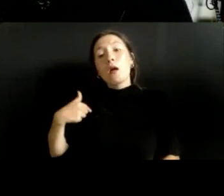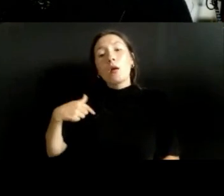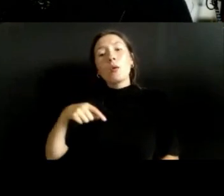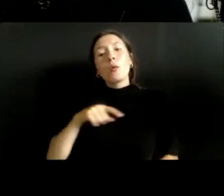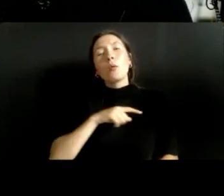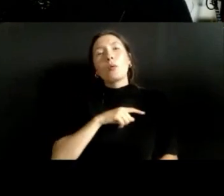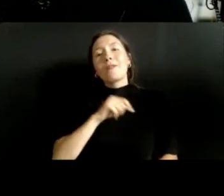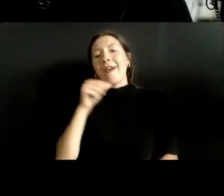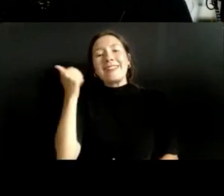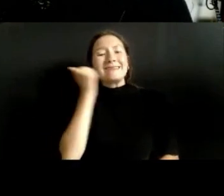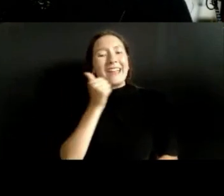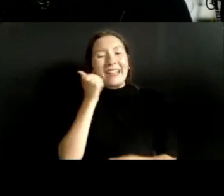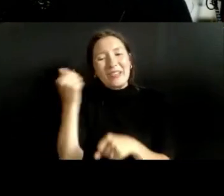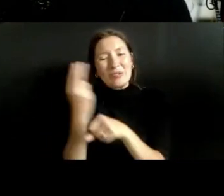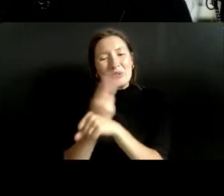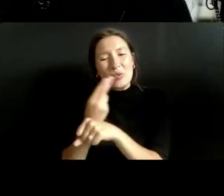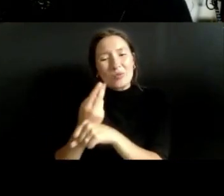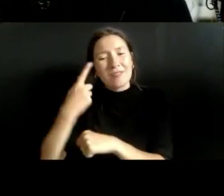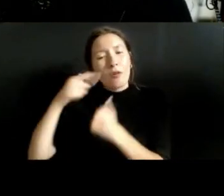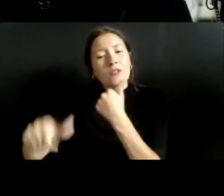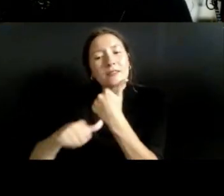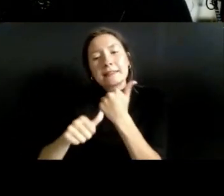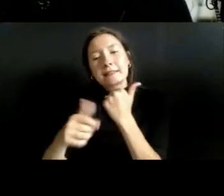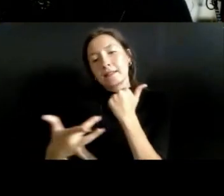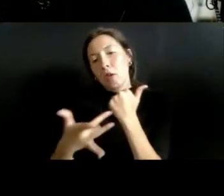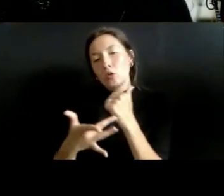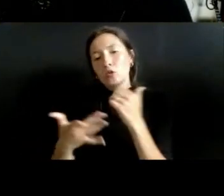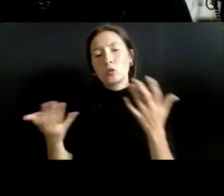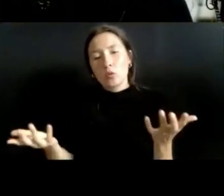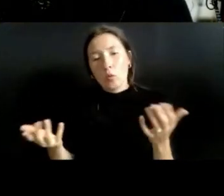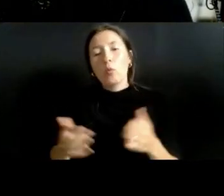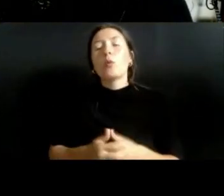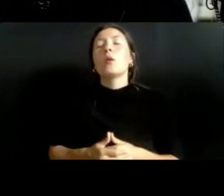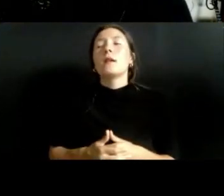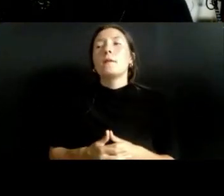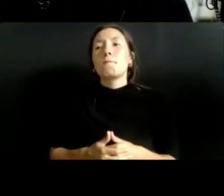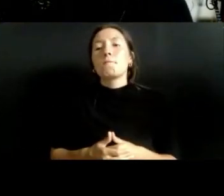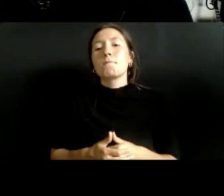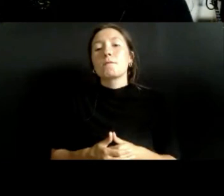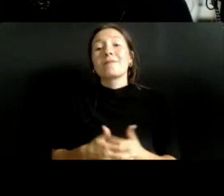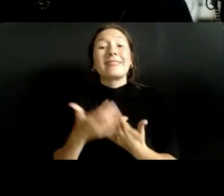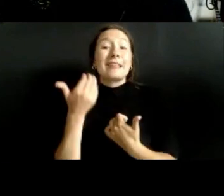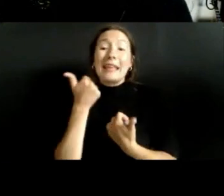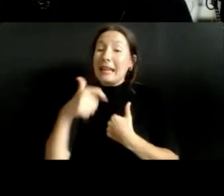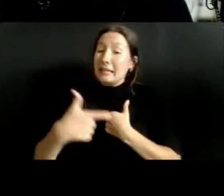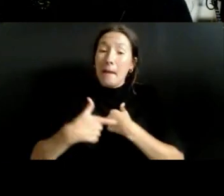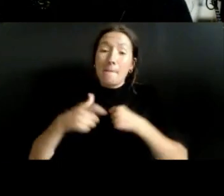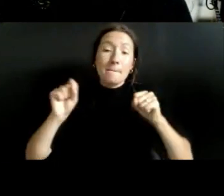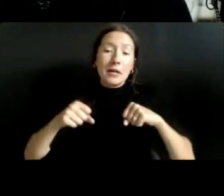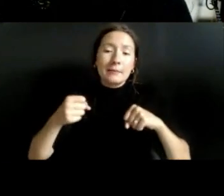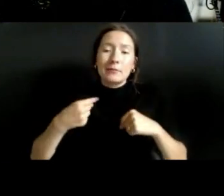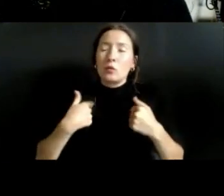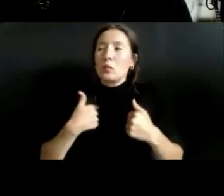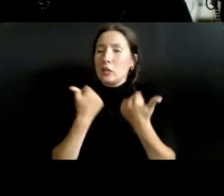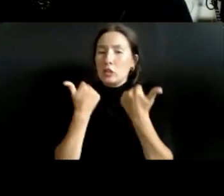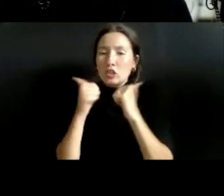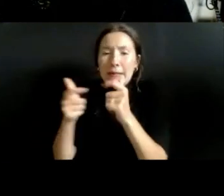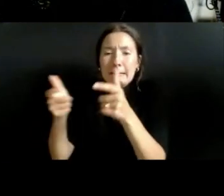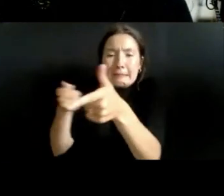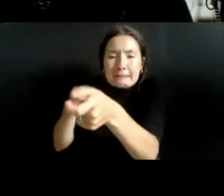so whenever possible, we try and get the feedback of folks who are going to be most impacted by our